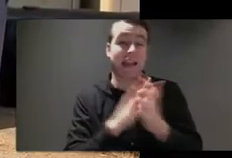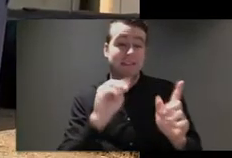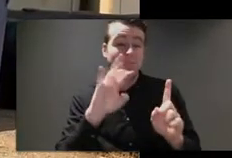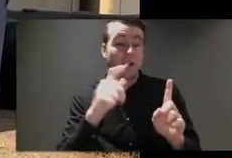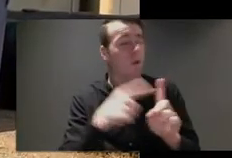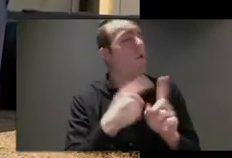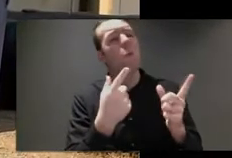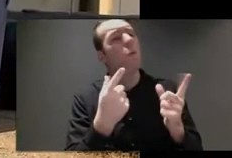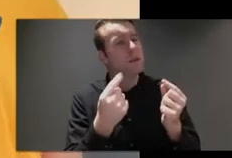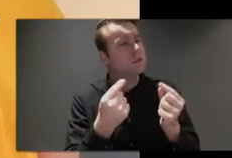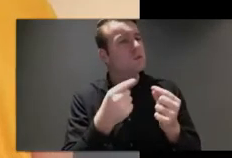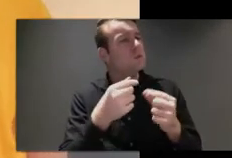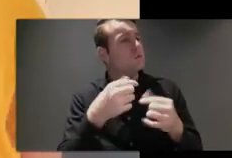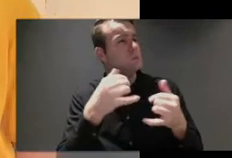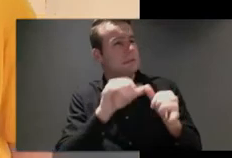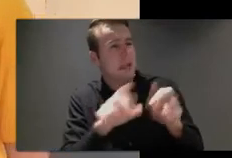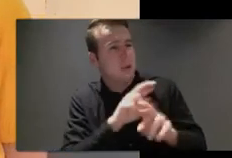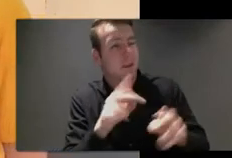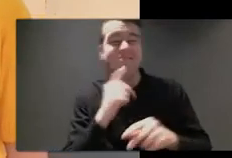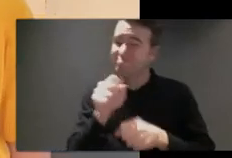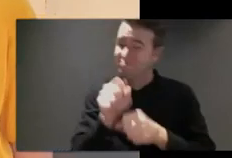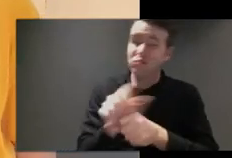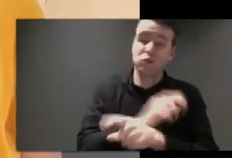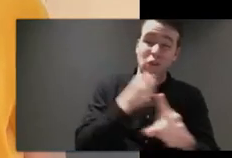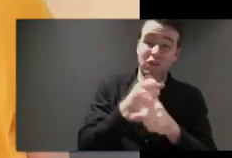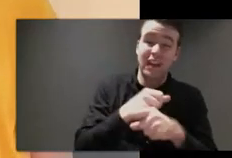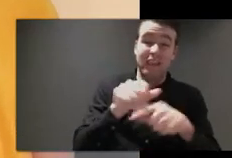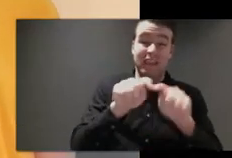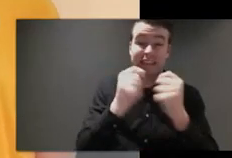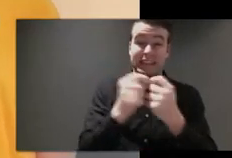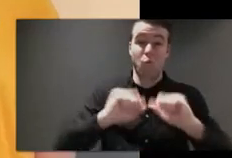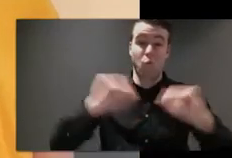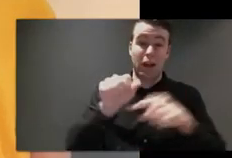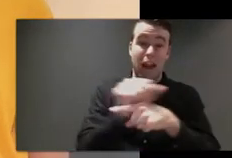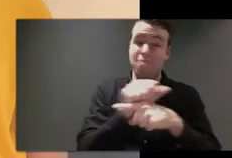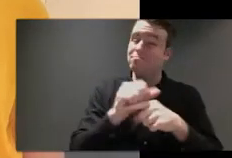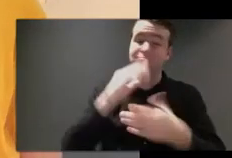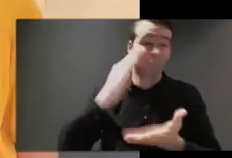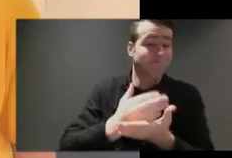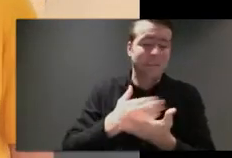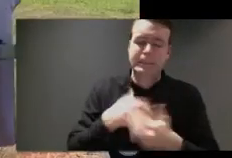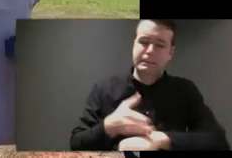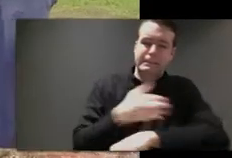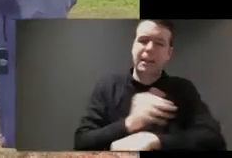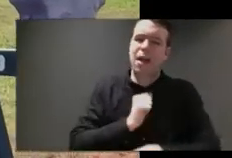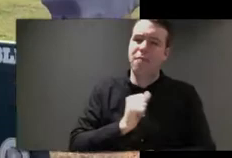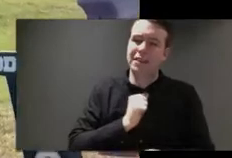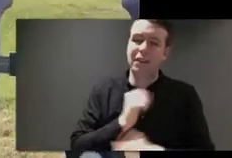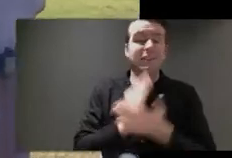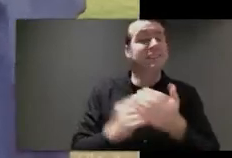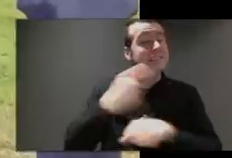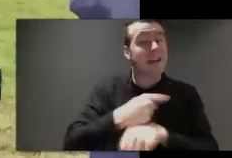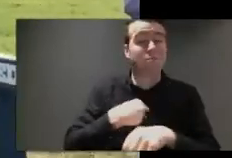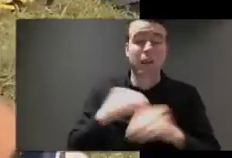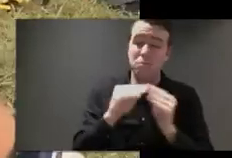he was doing to stay ready. When COVID hit and shut down the team workouts, I've been just trying to get better on my own. Some days I do more